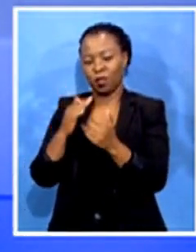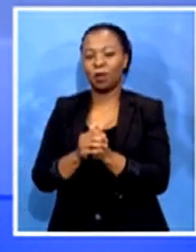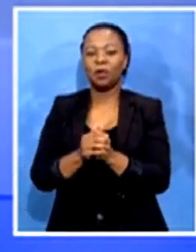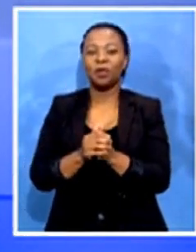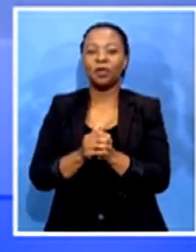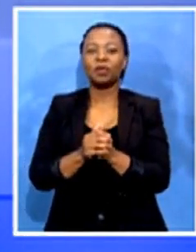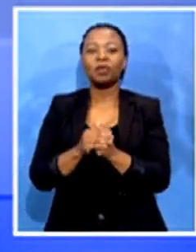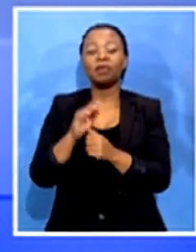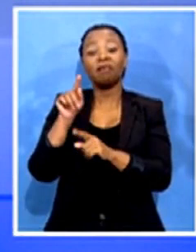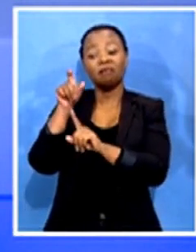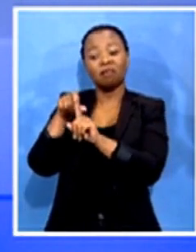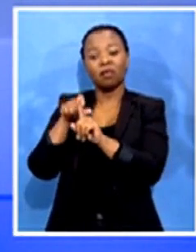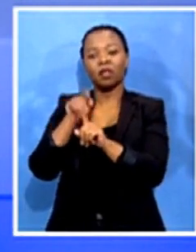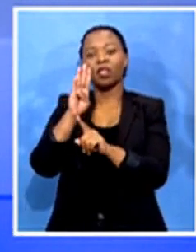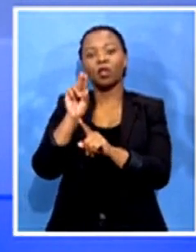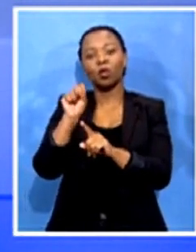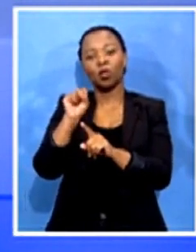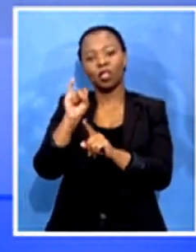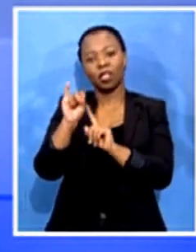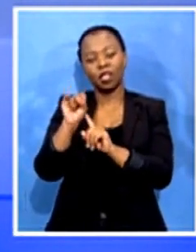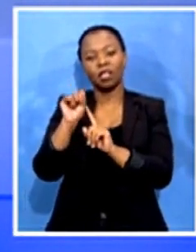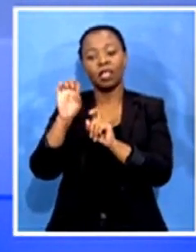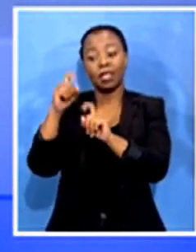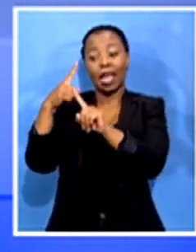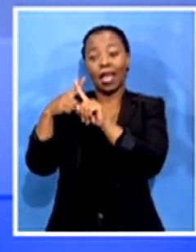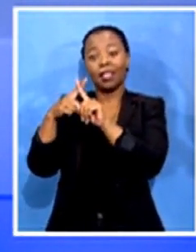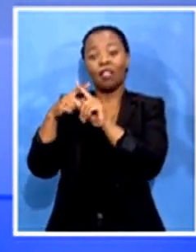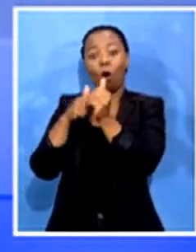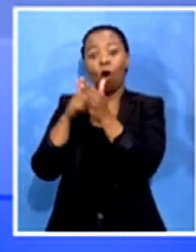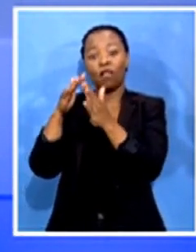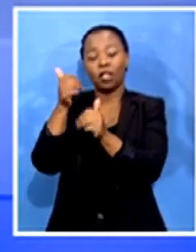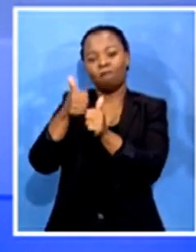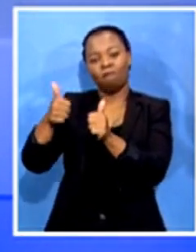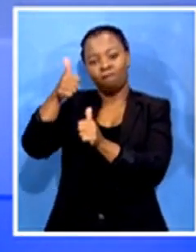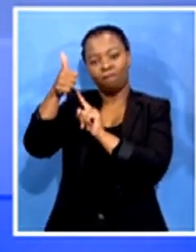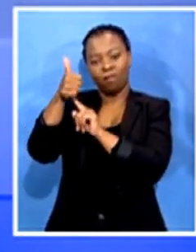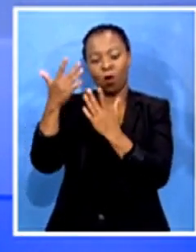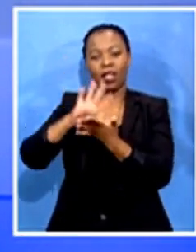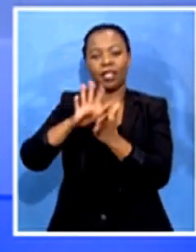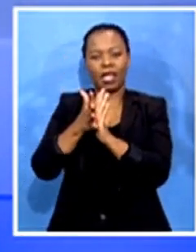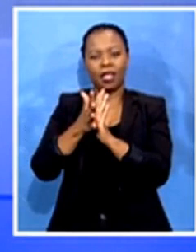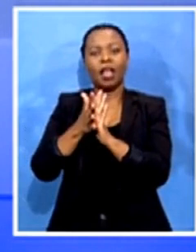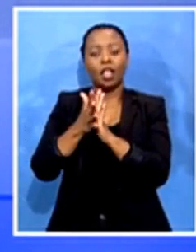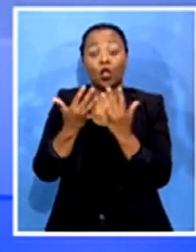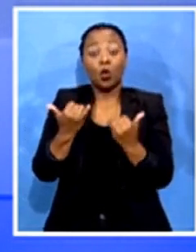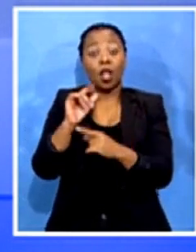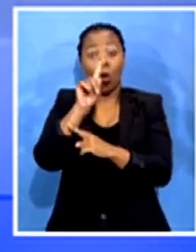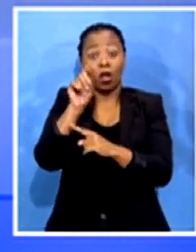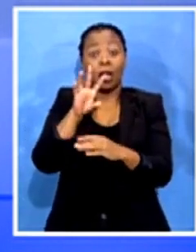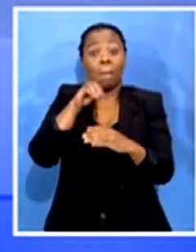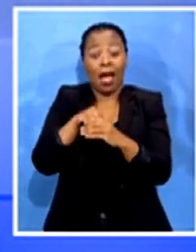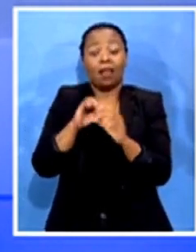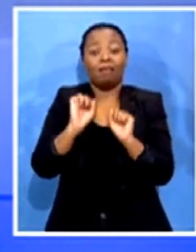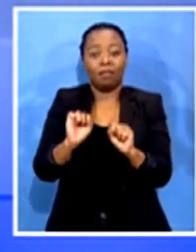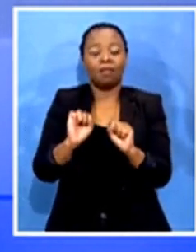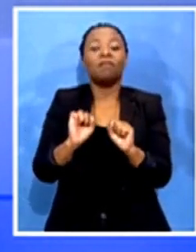Chief Executive Officer of Sassa. It's part of our question for today, where we asked you how you have been affected by the suspension.